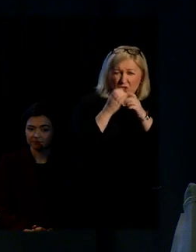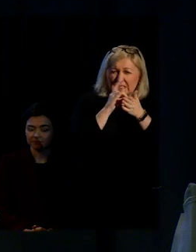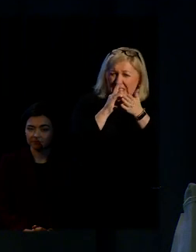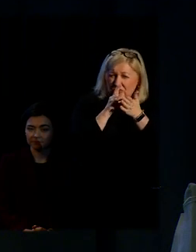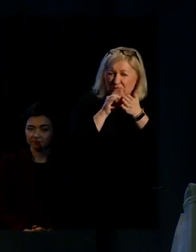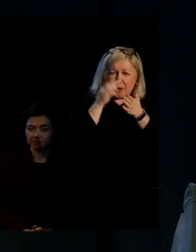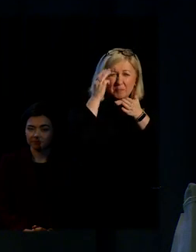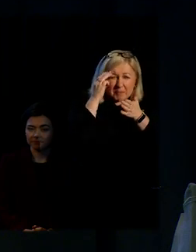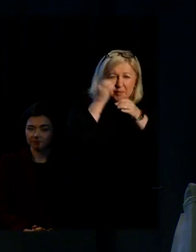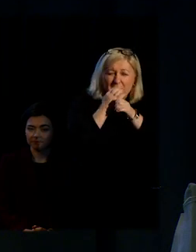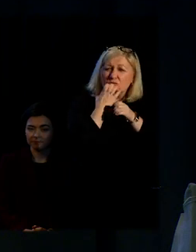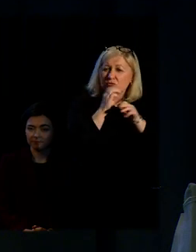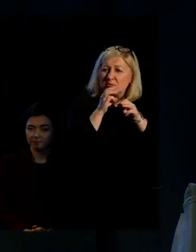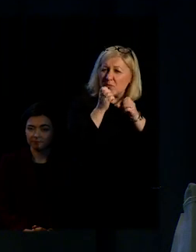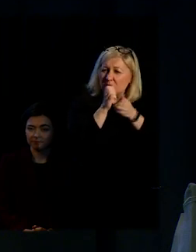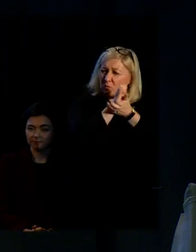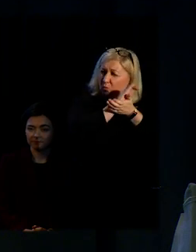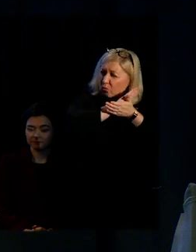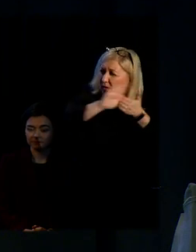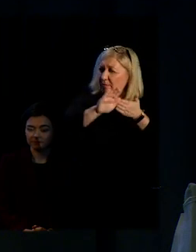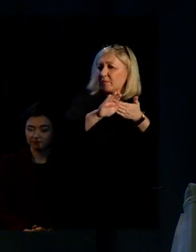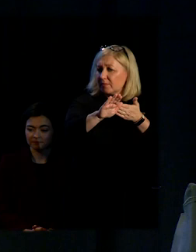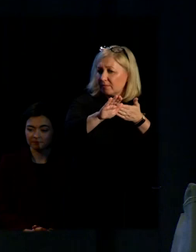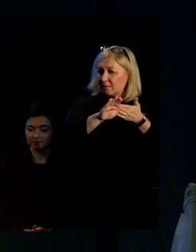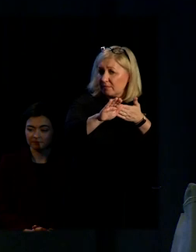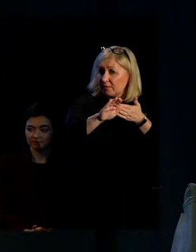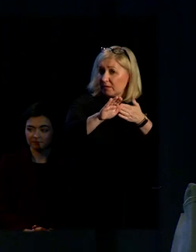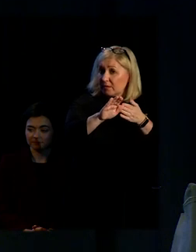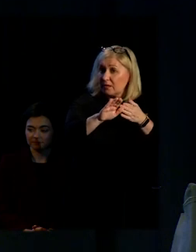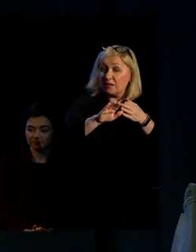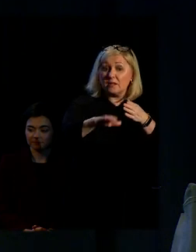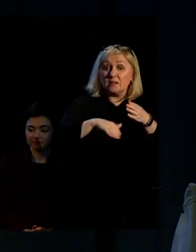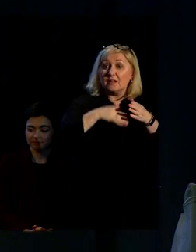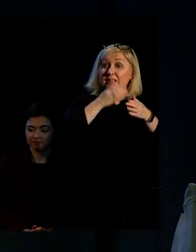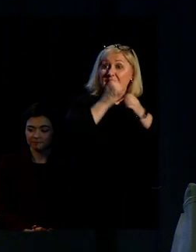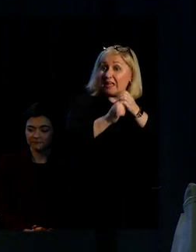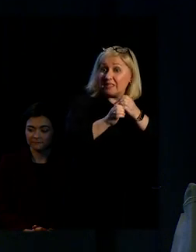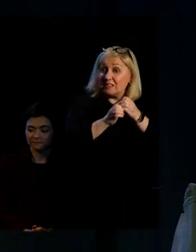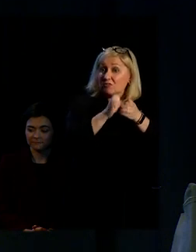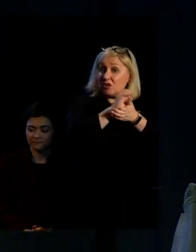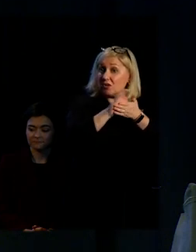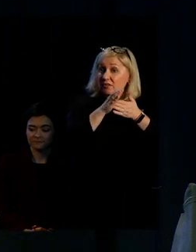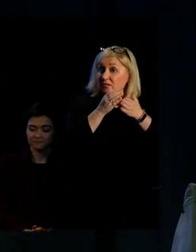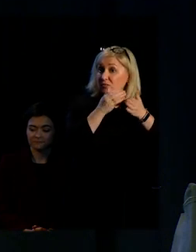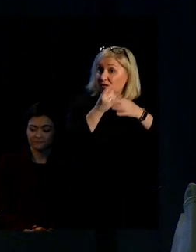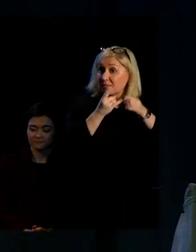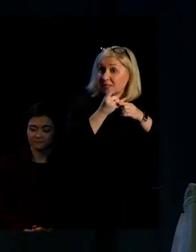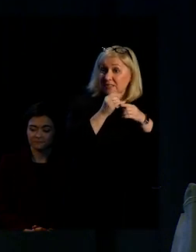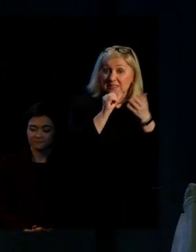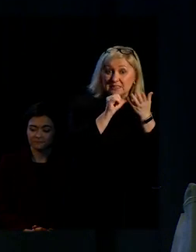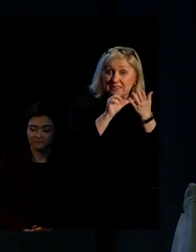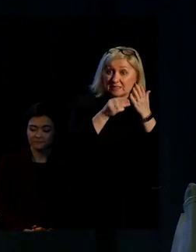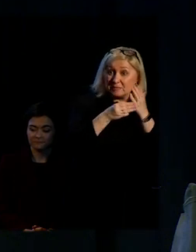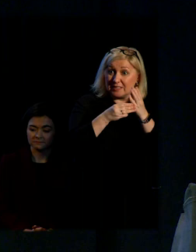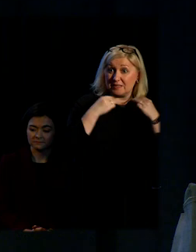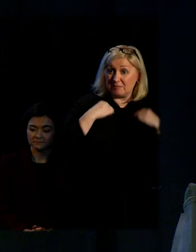and memory. By the end of the Holocaust, 6 million Jewish men, women, and children had been murdered in